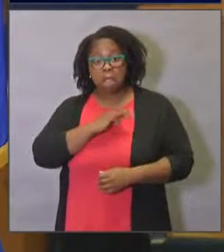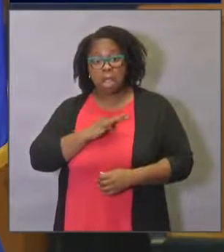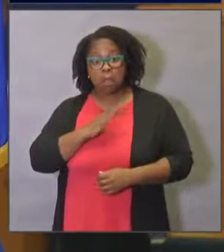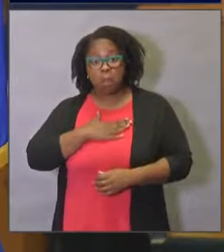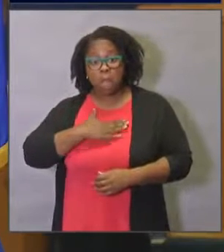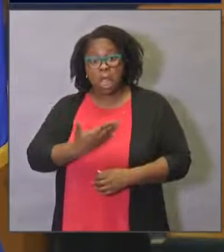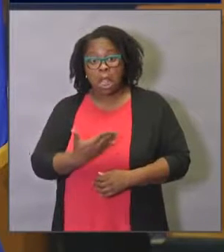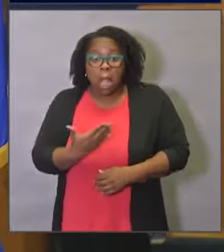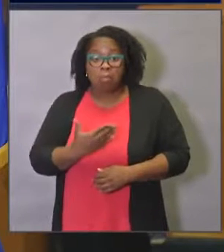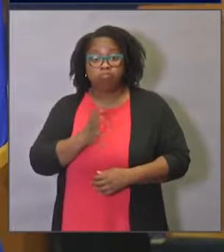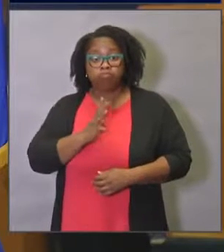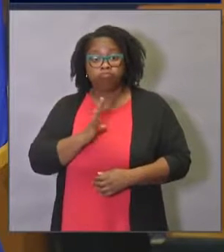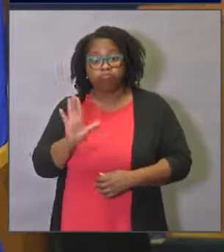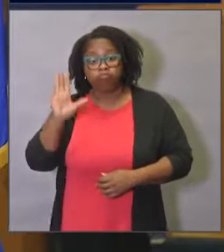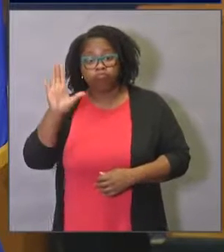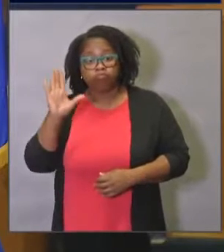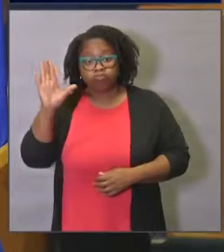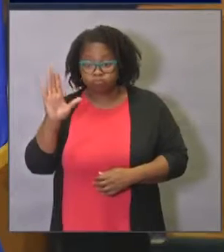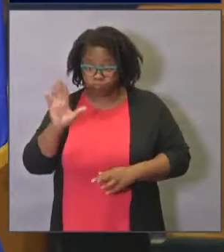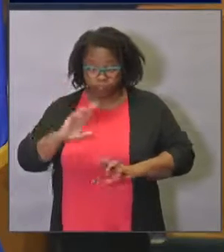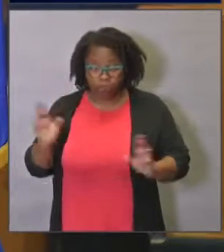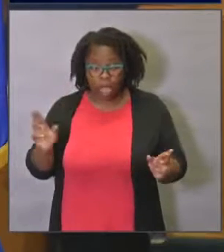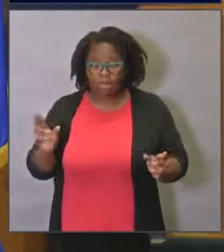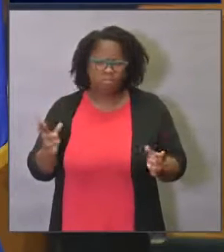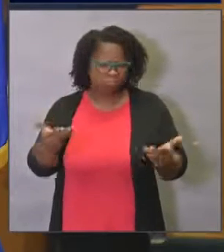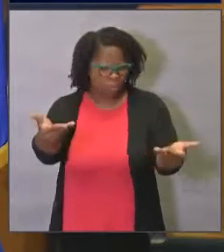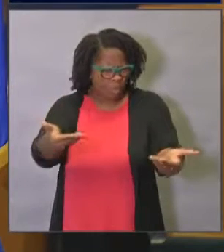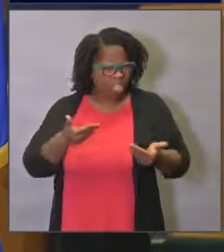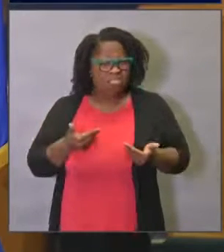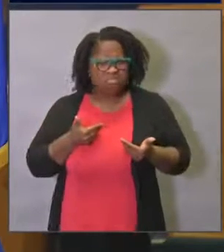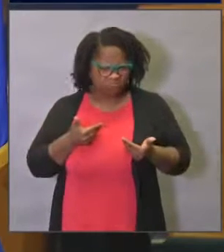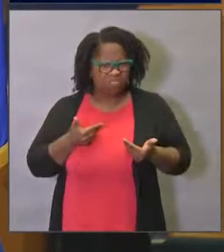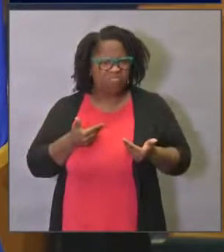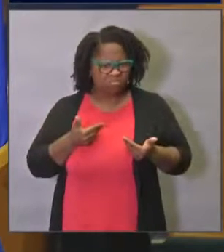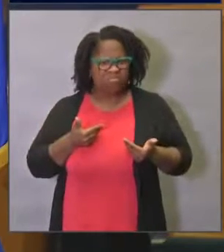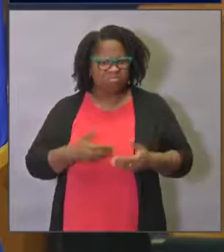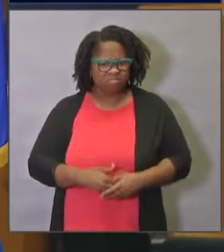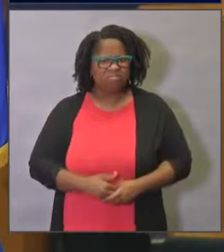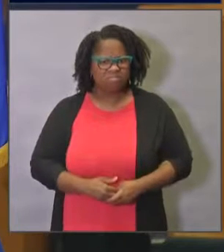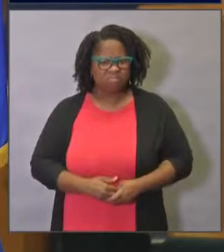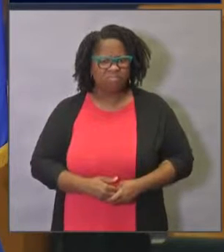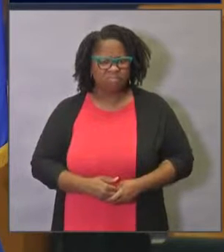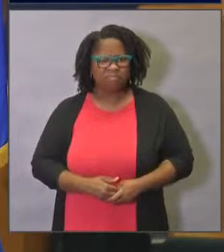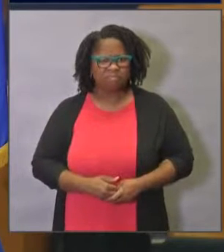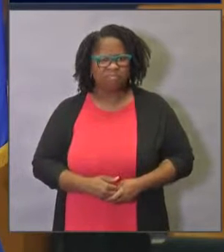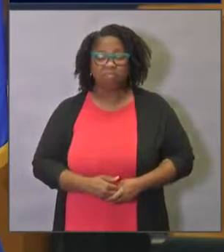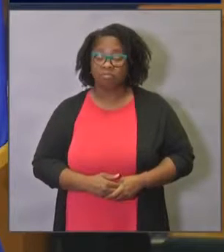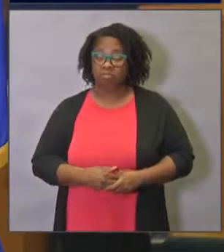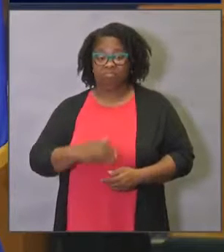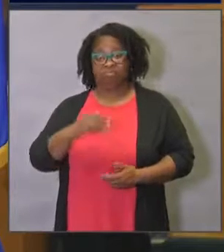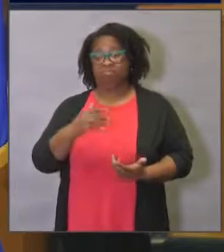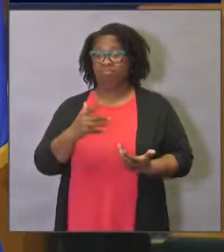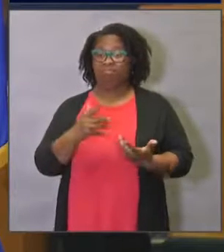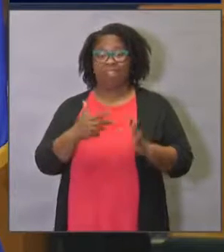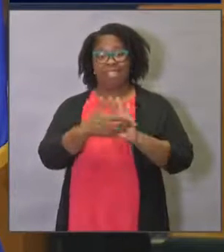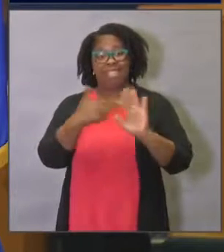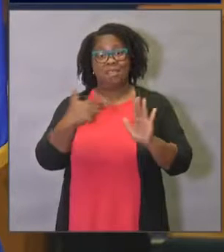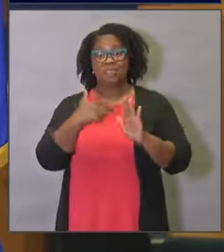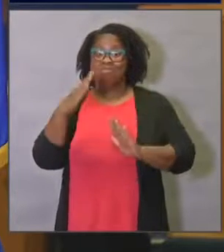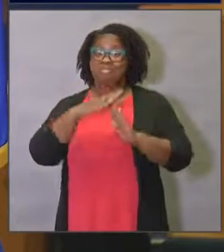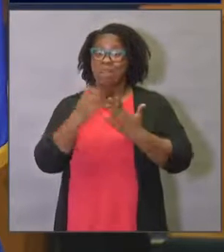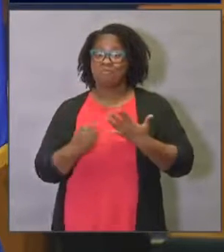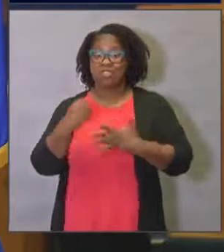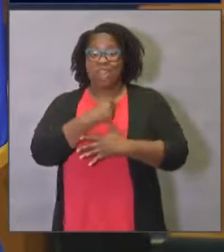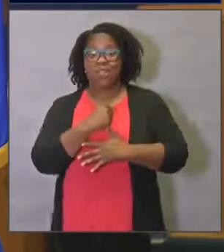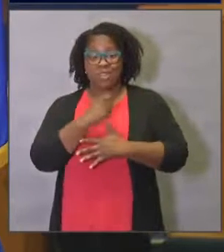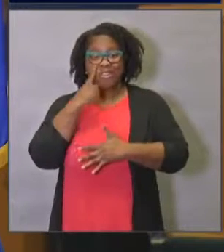put their immense skills to use, they are more than welcome. And they would be in the top priority pool for receiving a